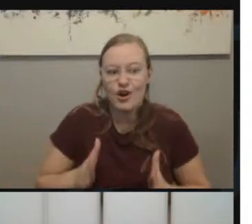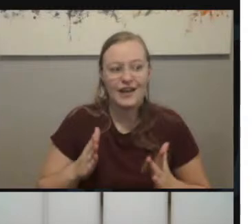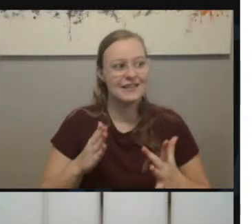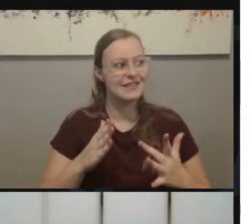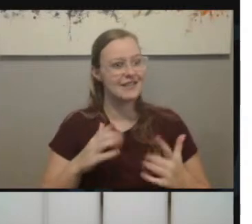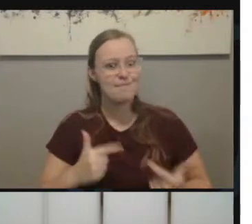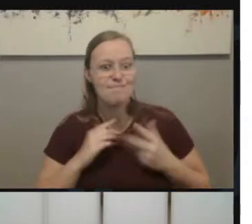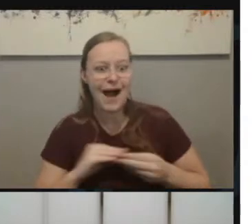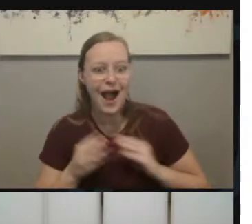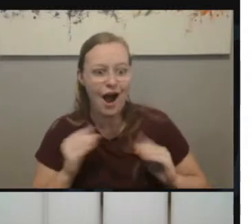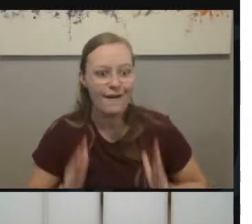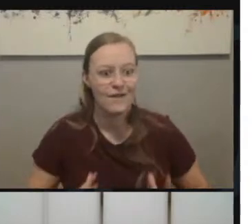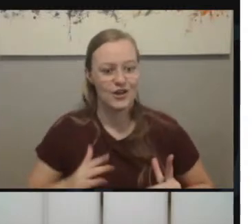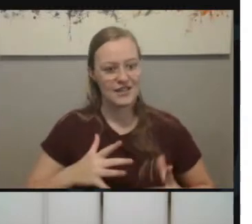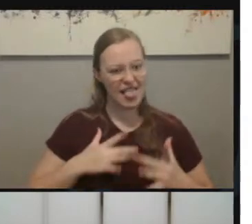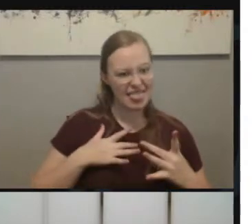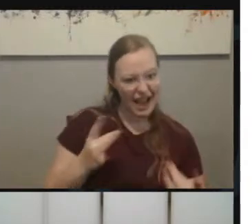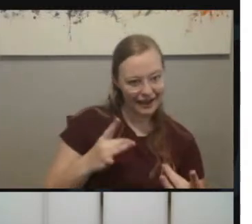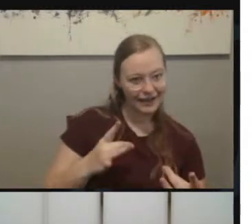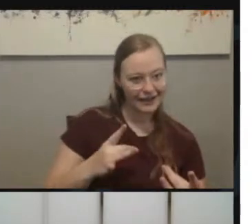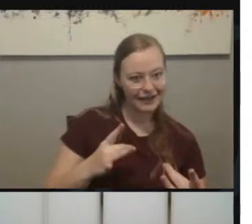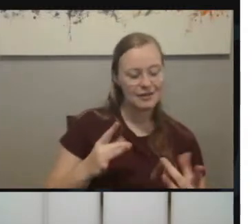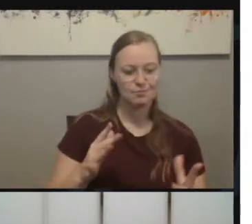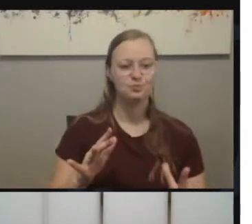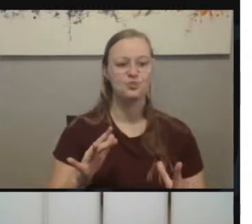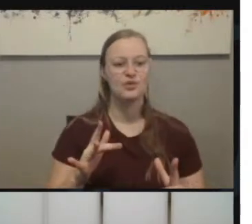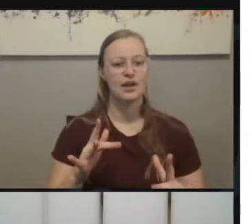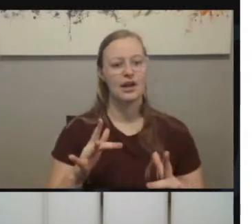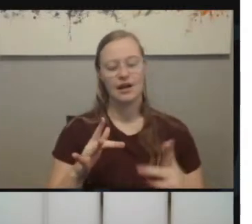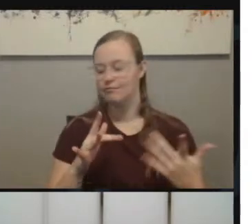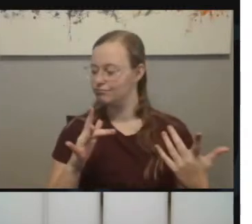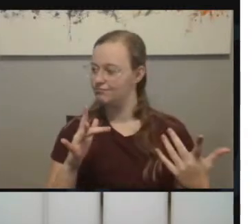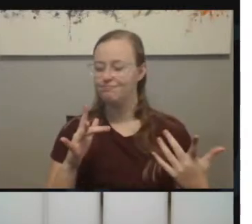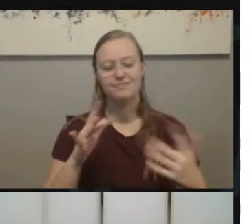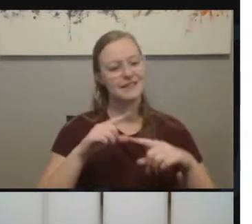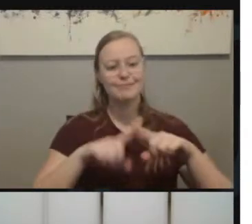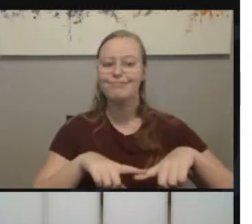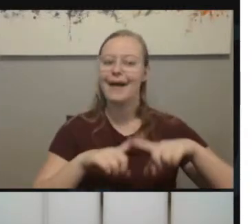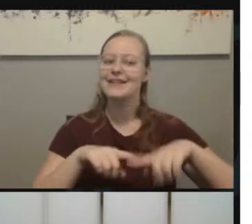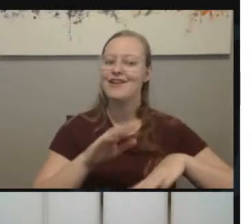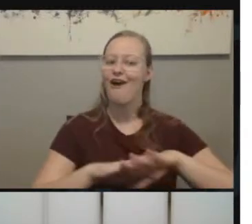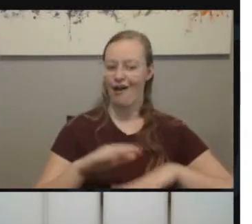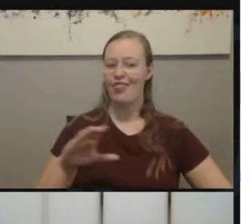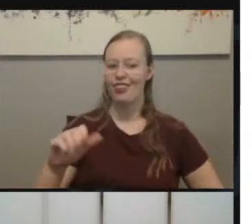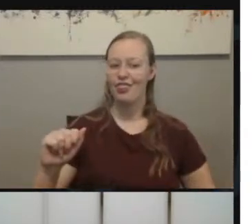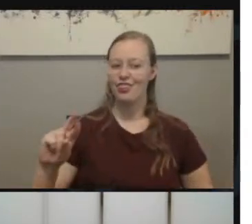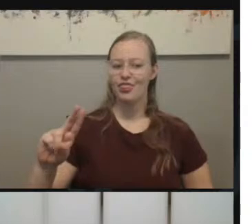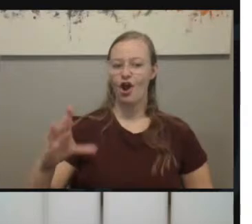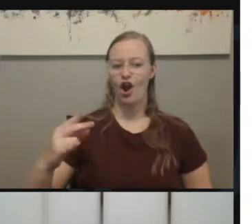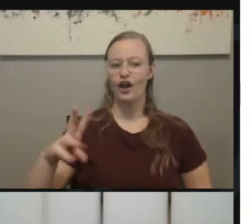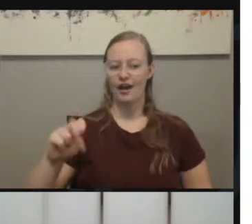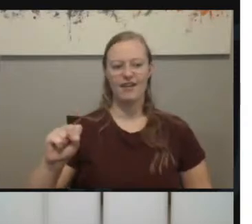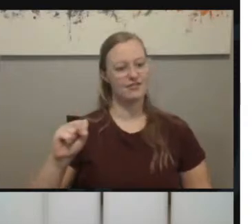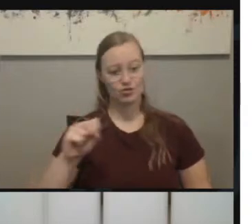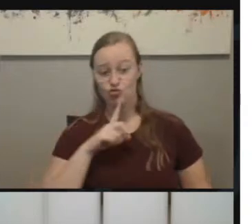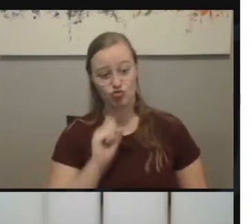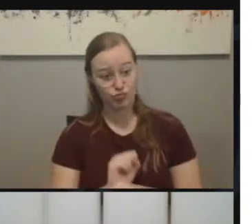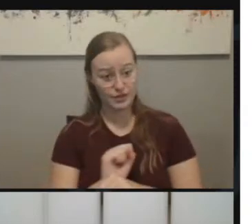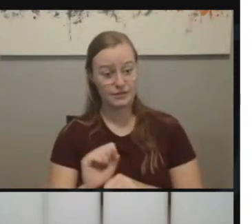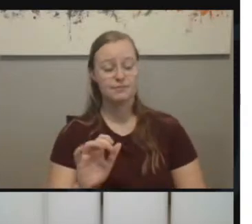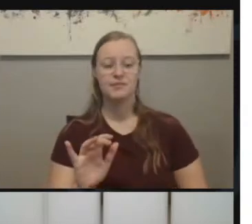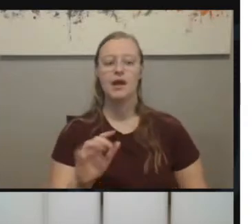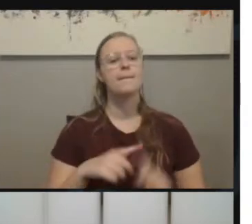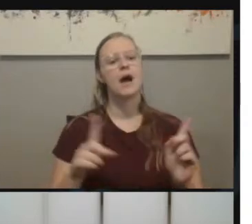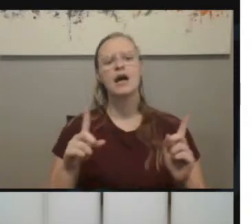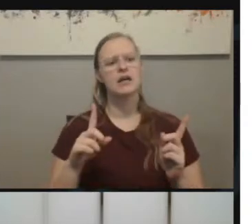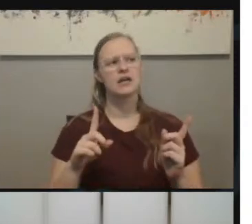me do is absolutely, totally dependent on archives. But there are different ways